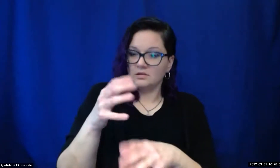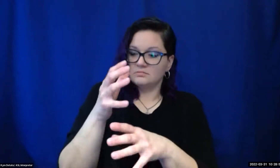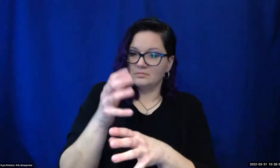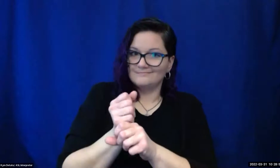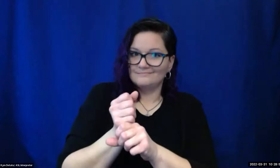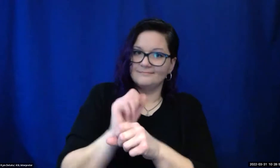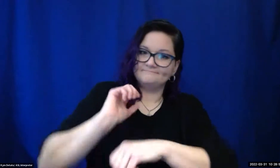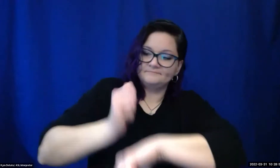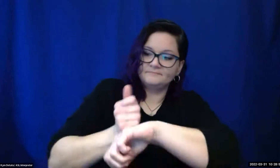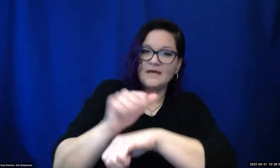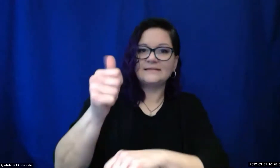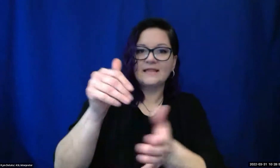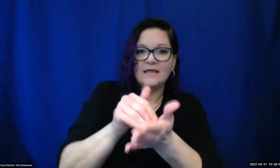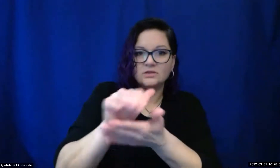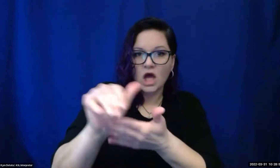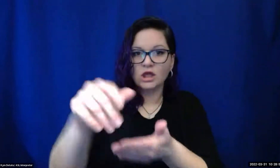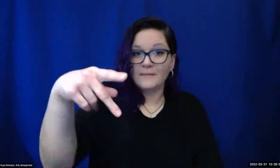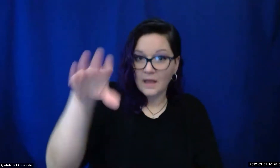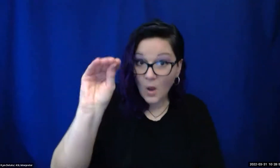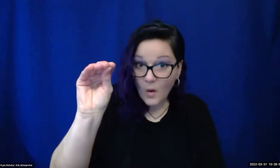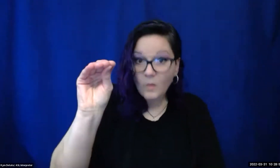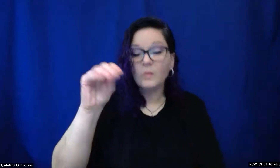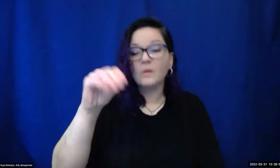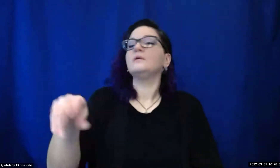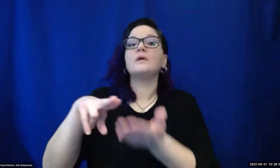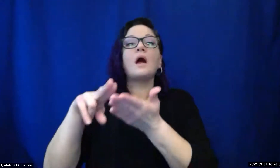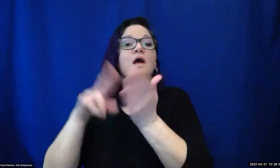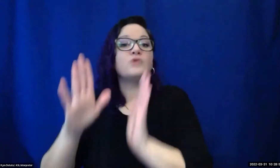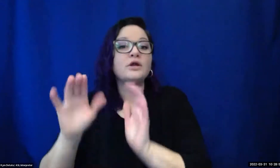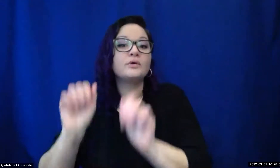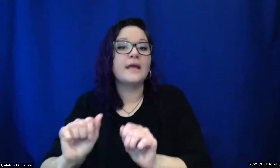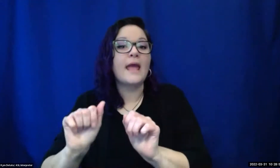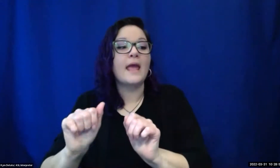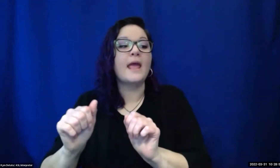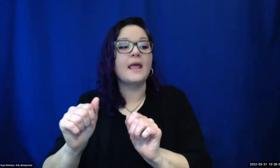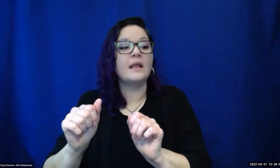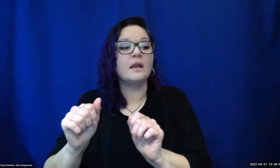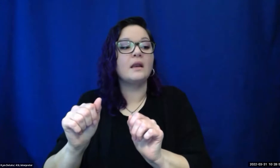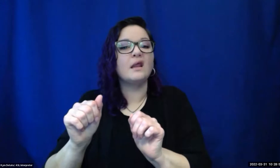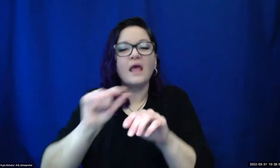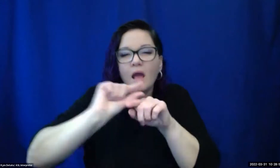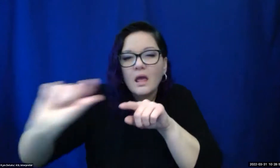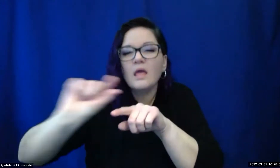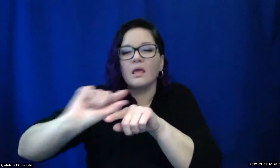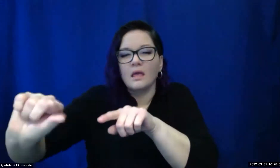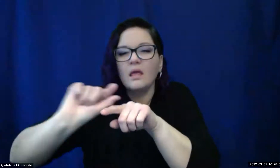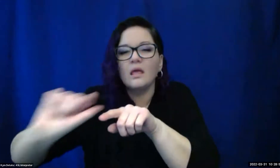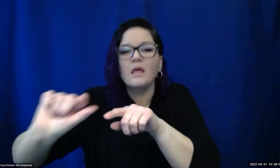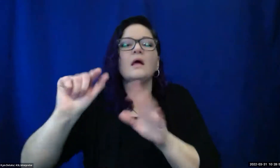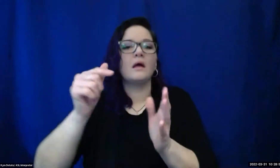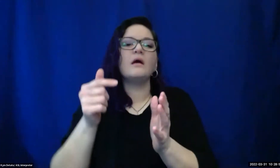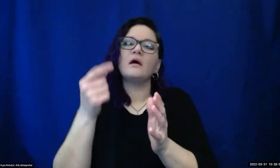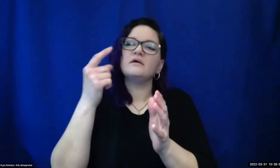order. We allow the contractor to draw a certain percentage of funds for a material